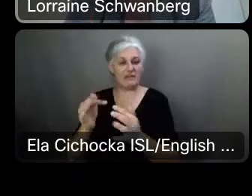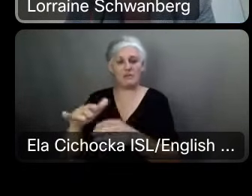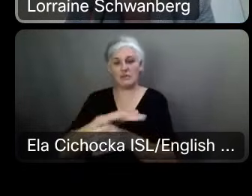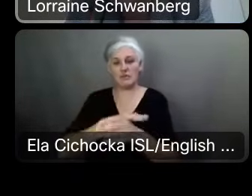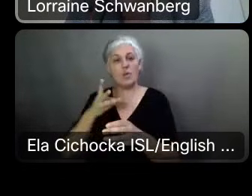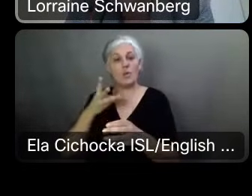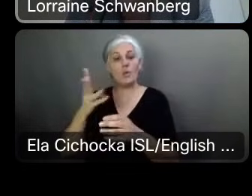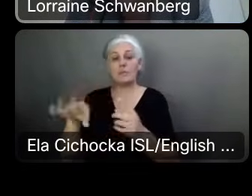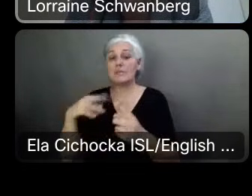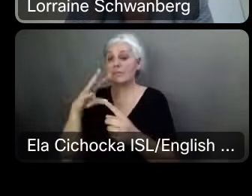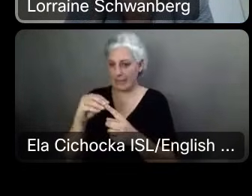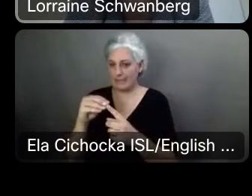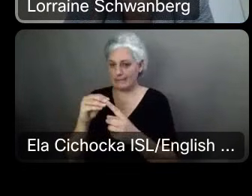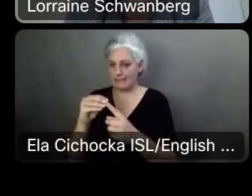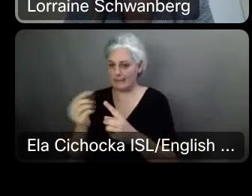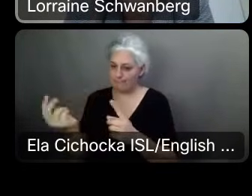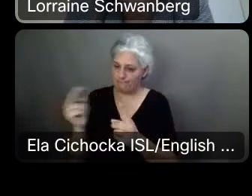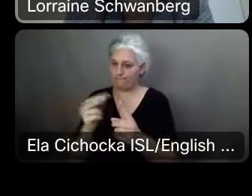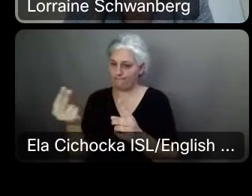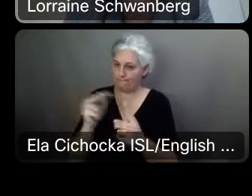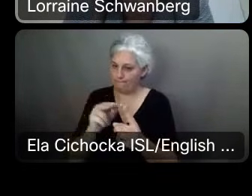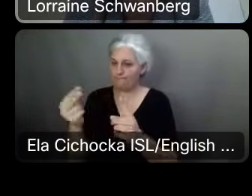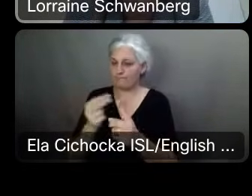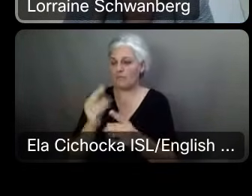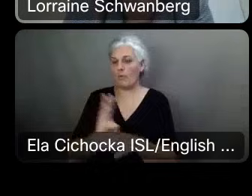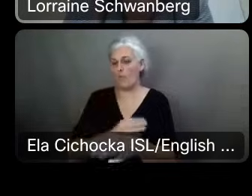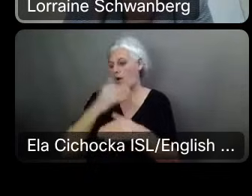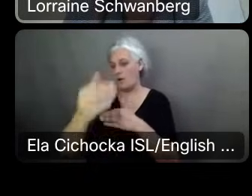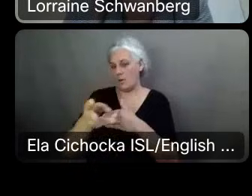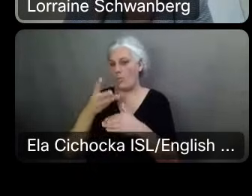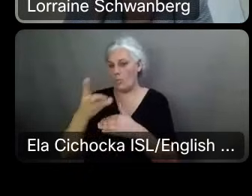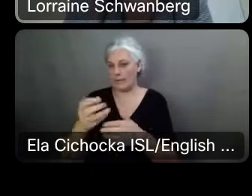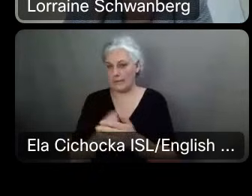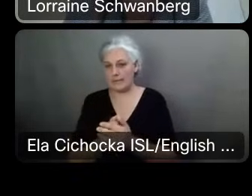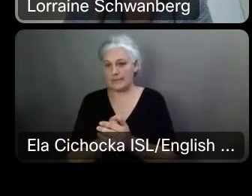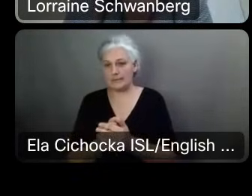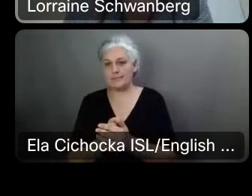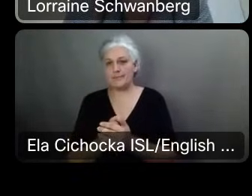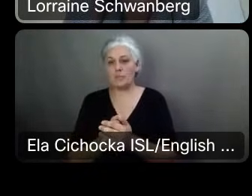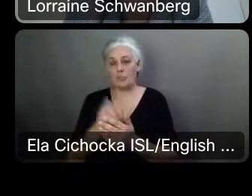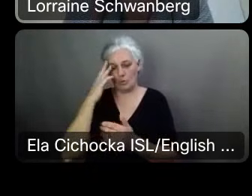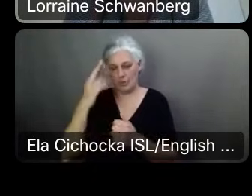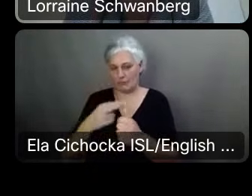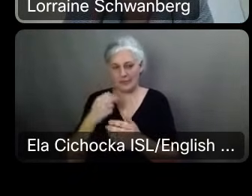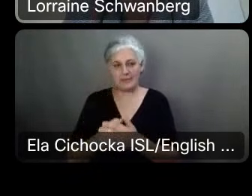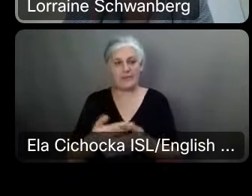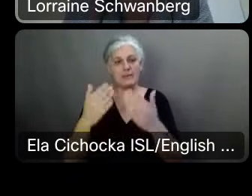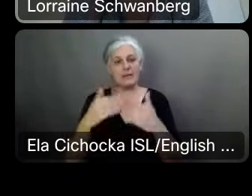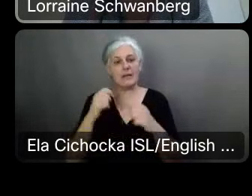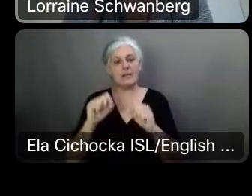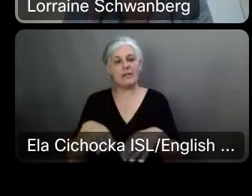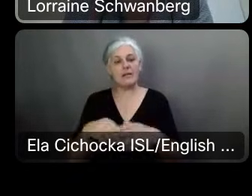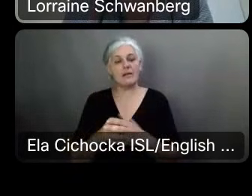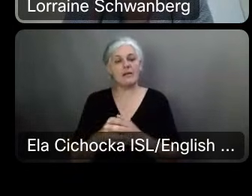be particularly honing in on over the next little while as part of their inspections, and that we know that already. And then there's obviously the